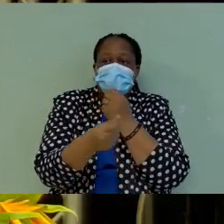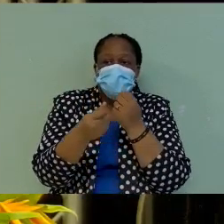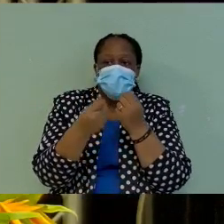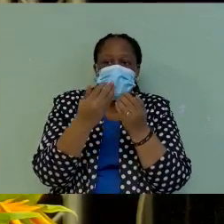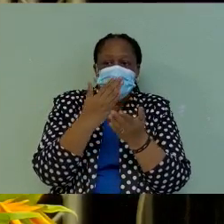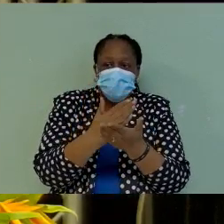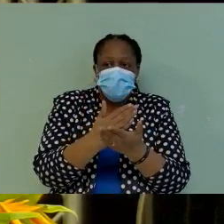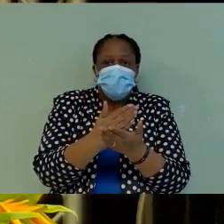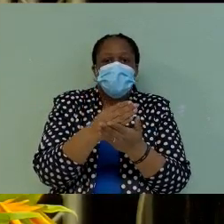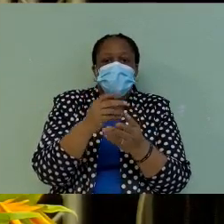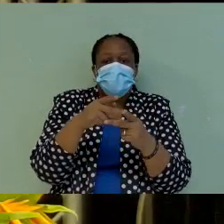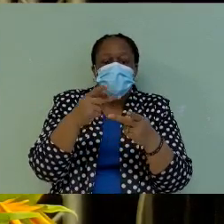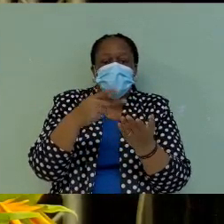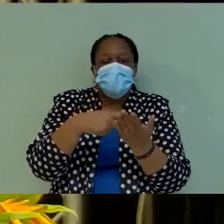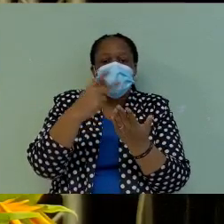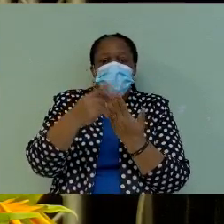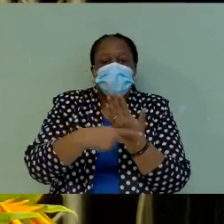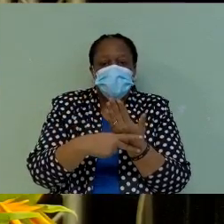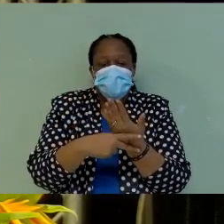Sustainable Development.